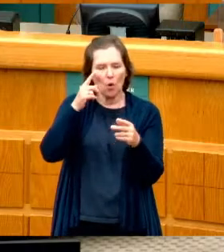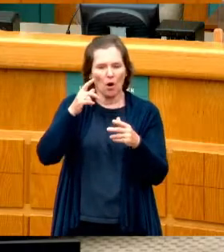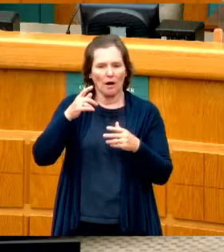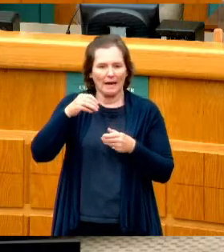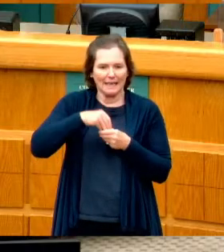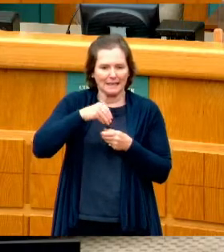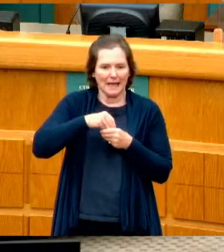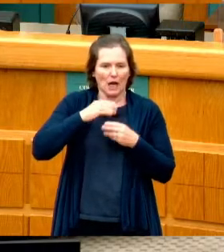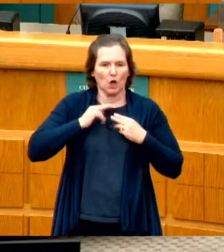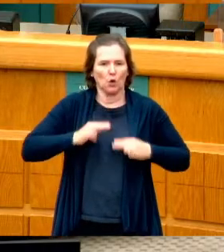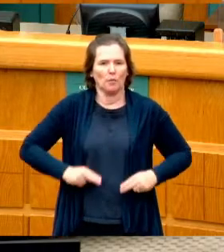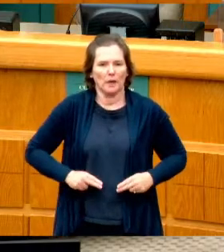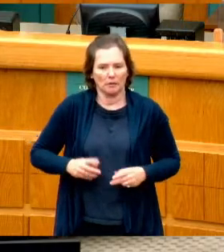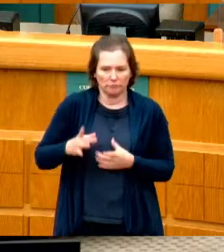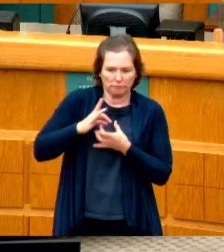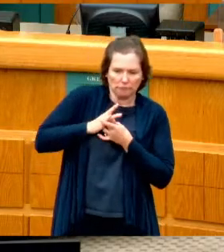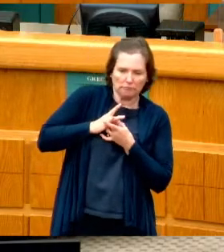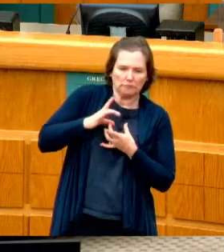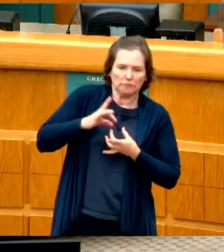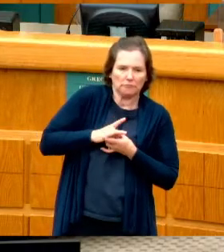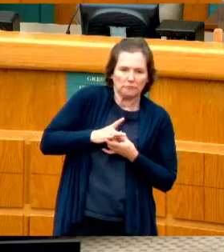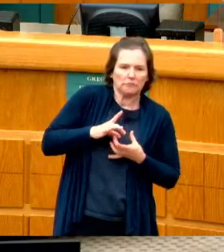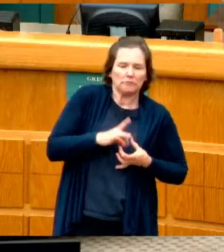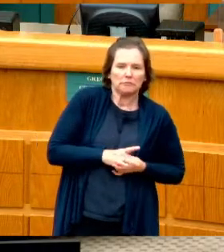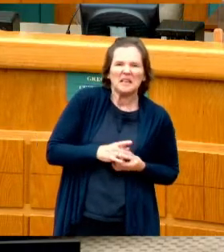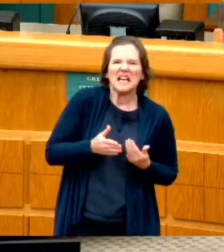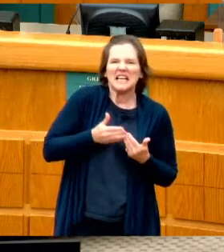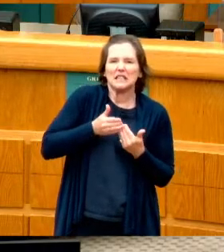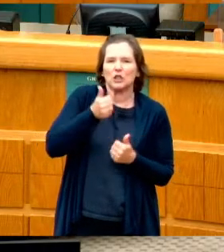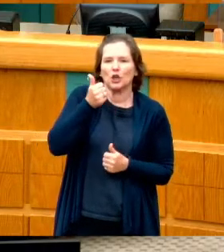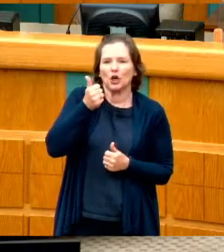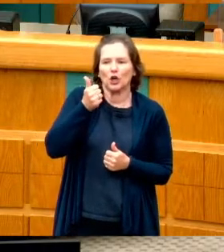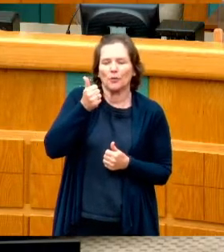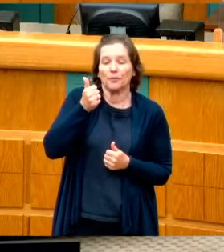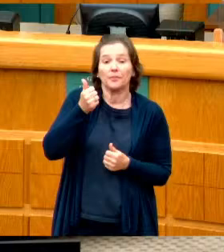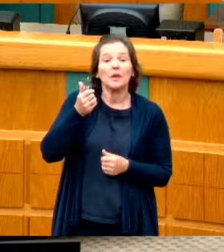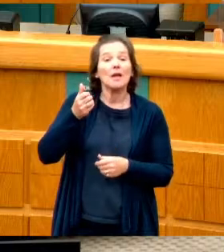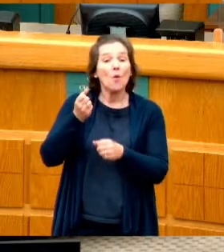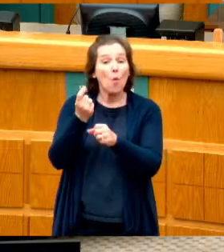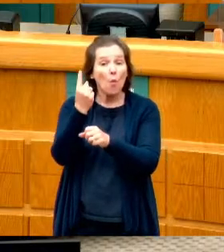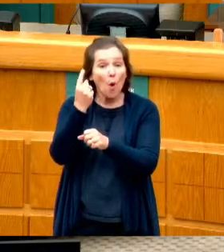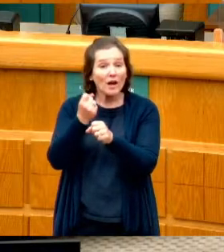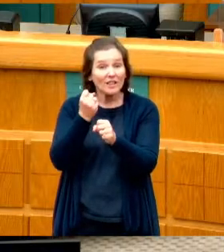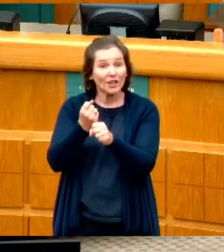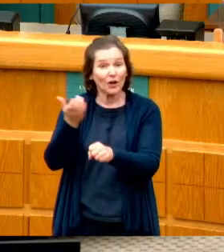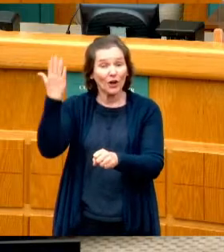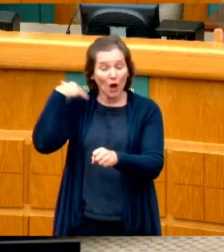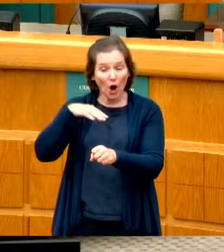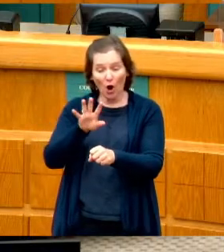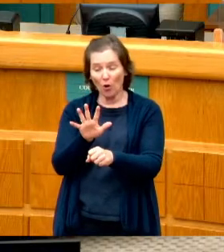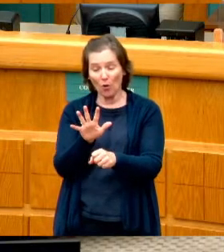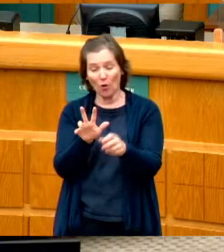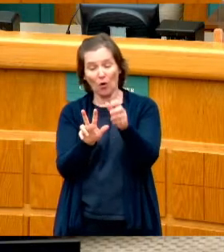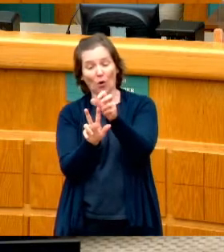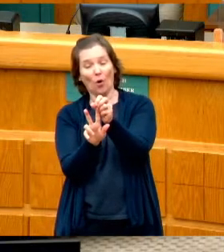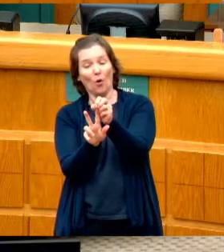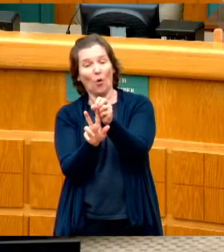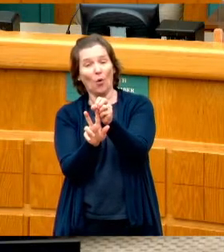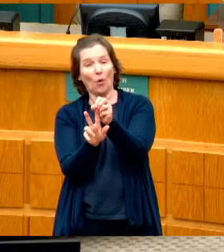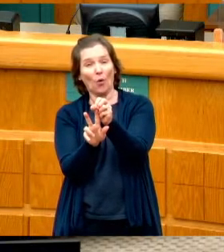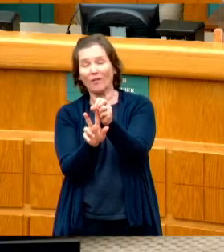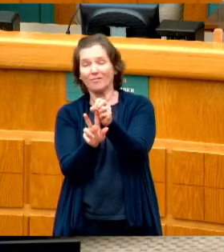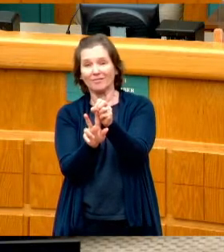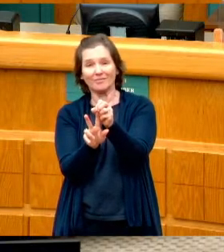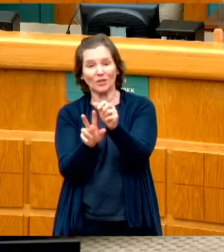At the beginning of the pandemic in 2020, these little petals were closed, which meant the virus could not spread